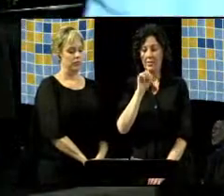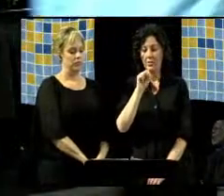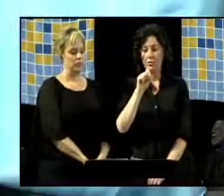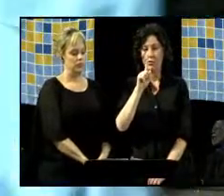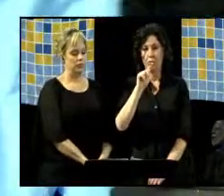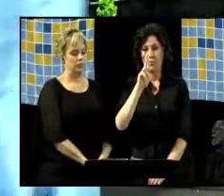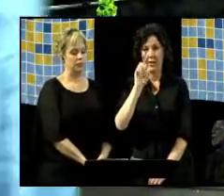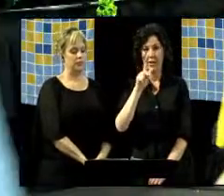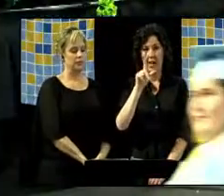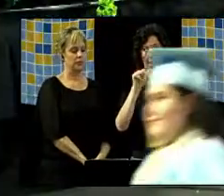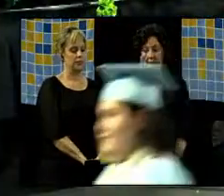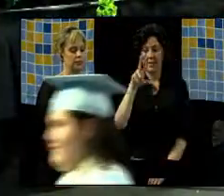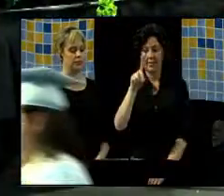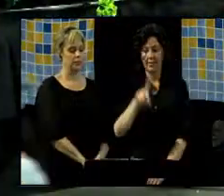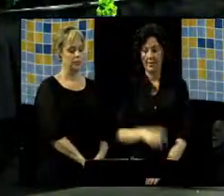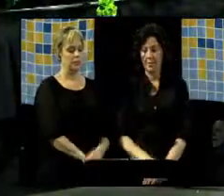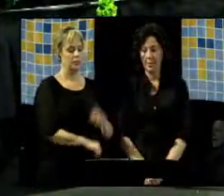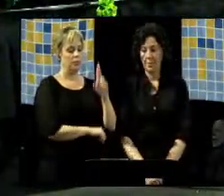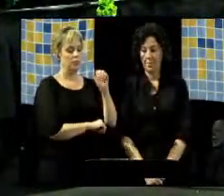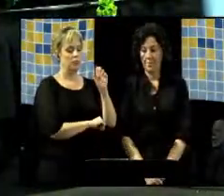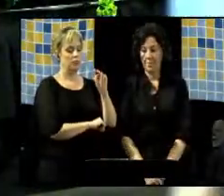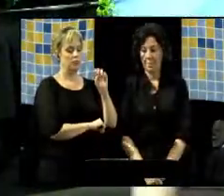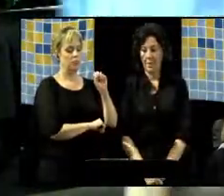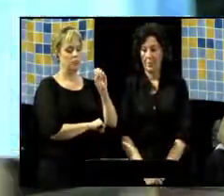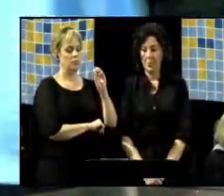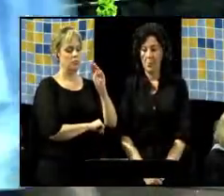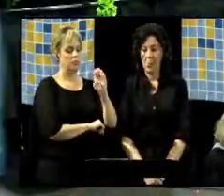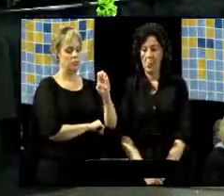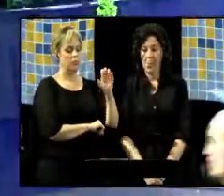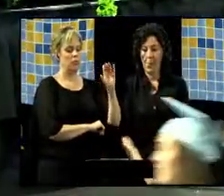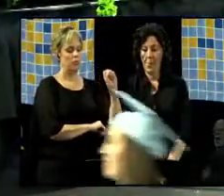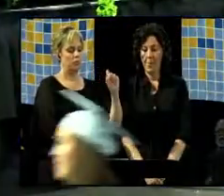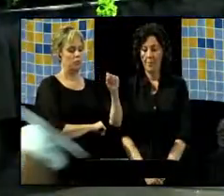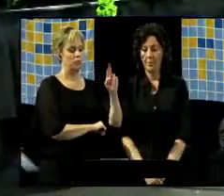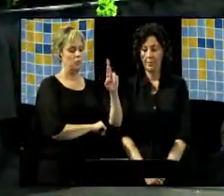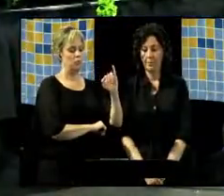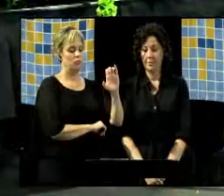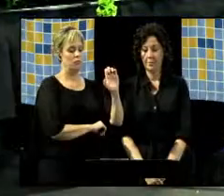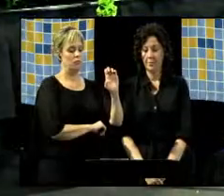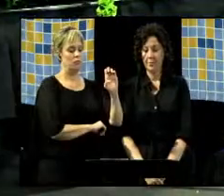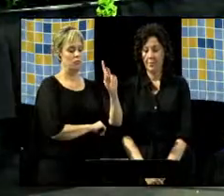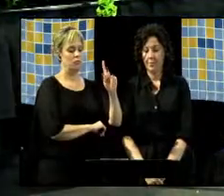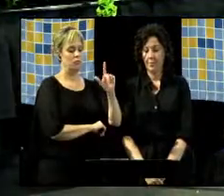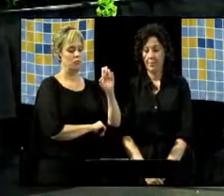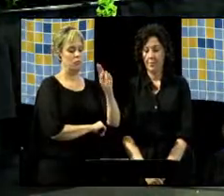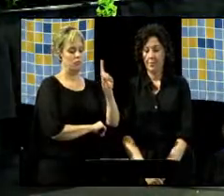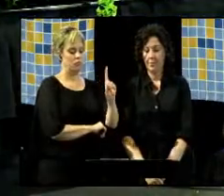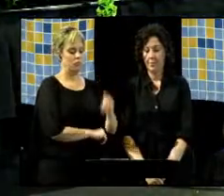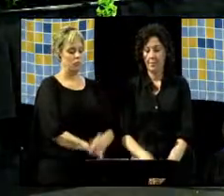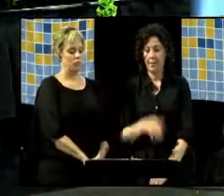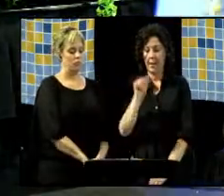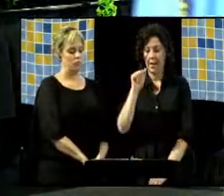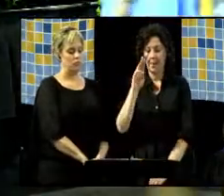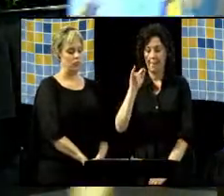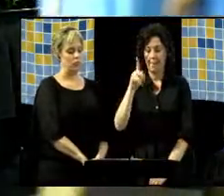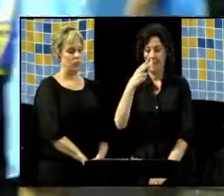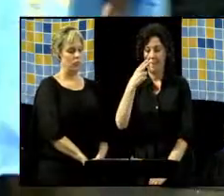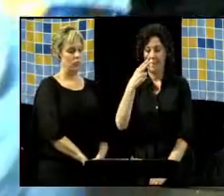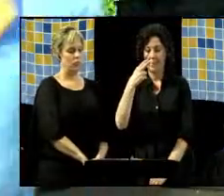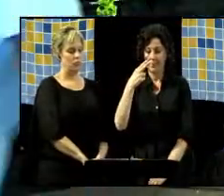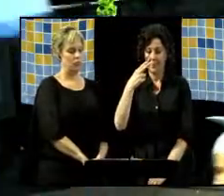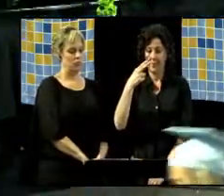Faith Strickland, Amaya Grace Stroman, Zywan Centel Sumter,